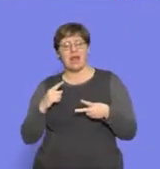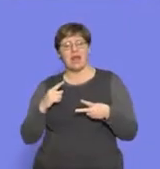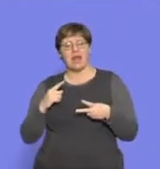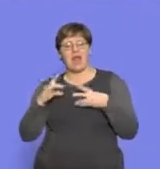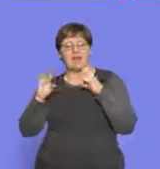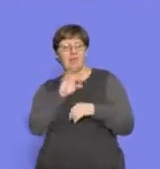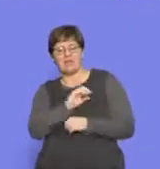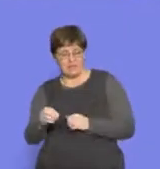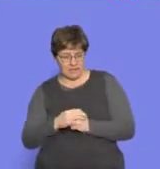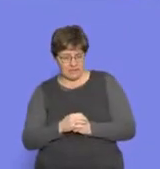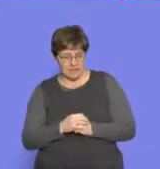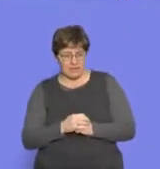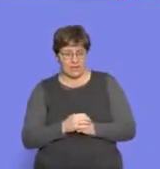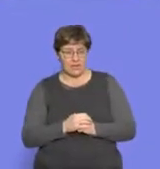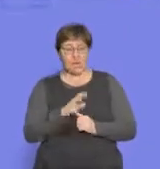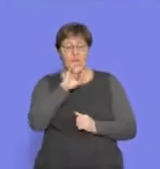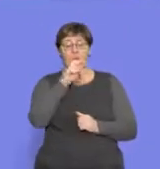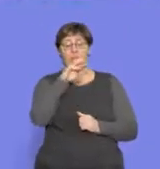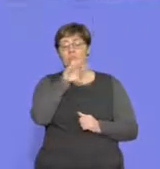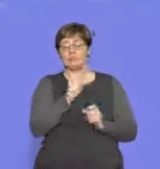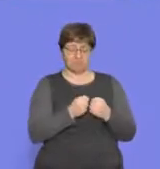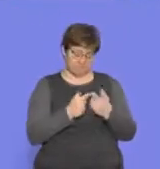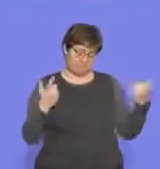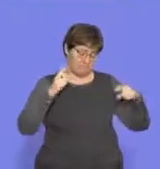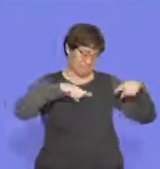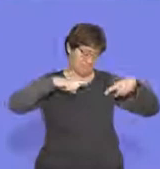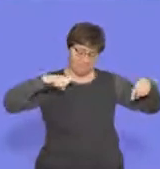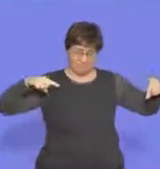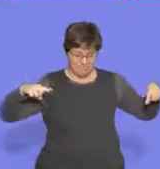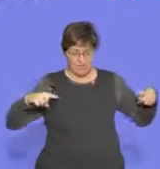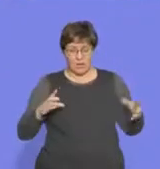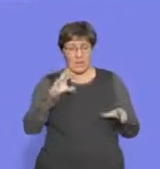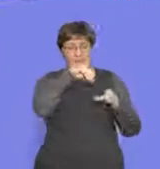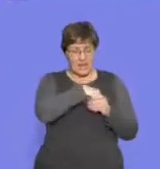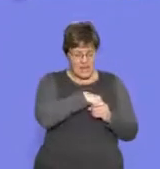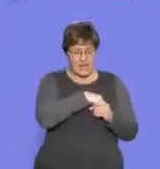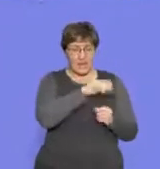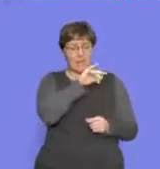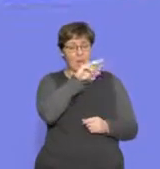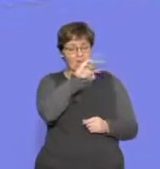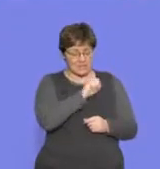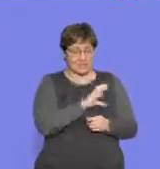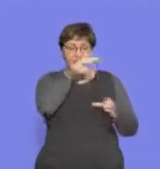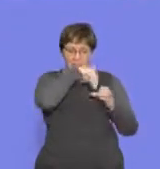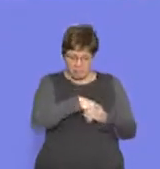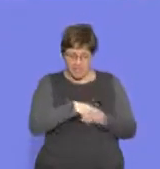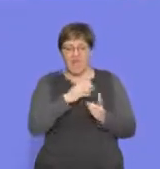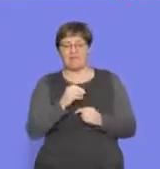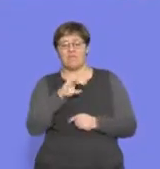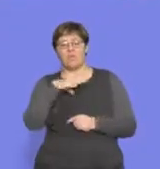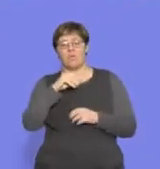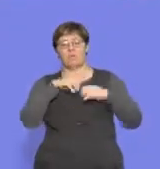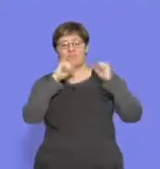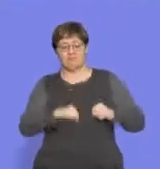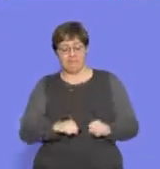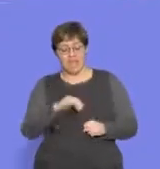are there. So your biomes are broad. Within biomes, we find ecosystems, and within ecosystems, we find that